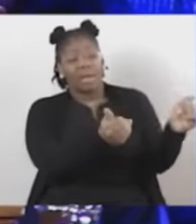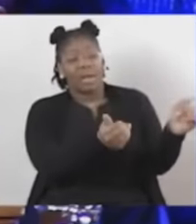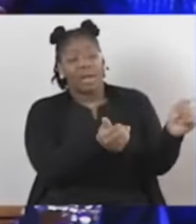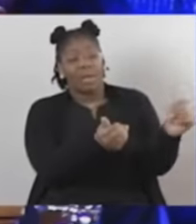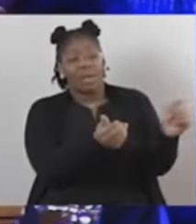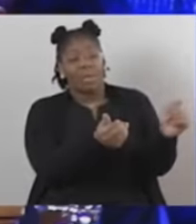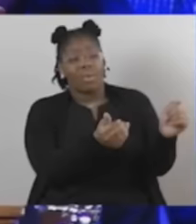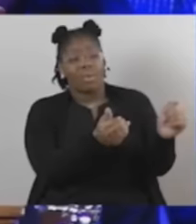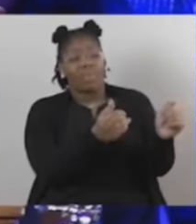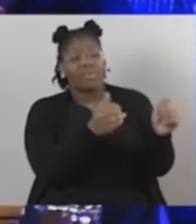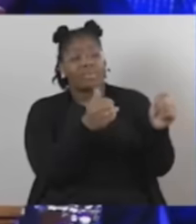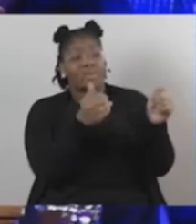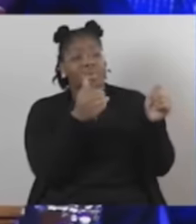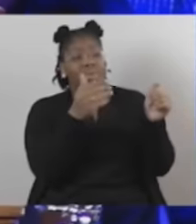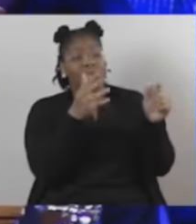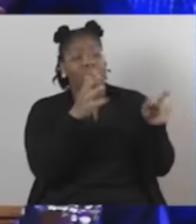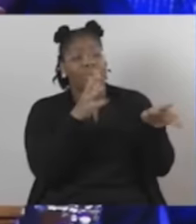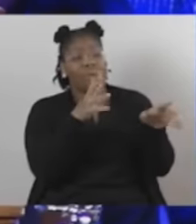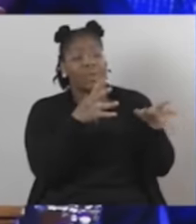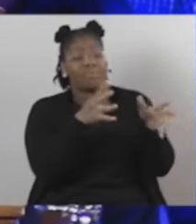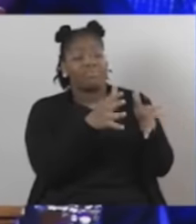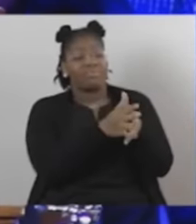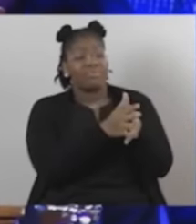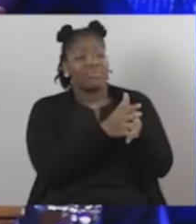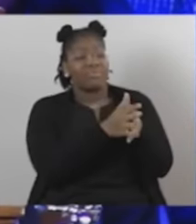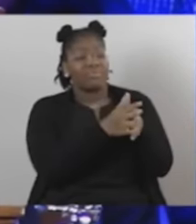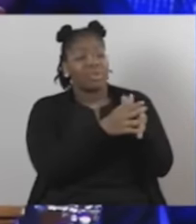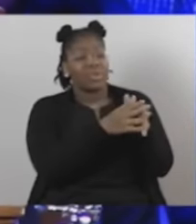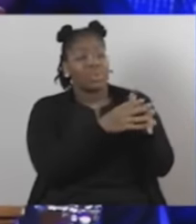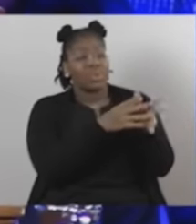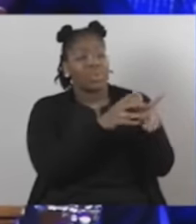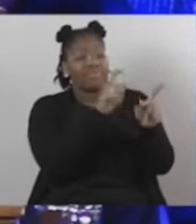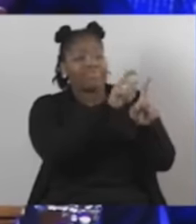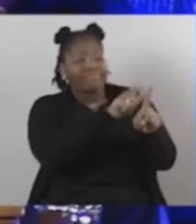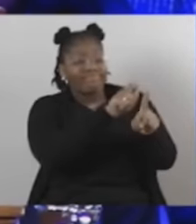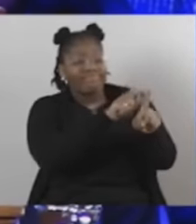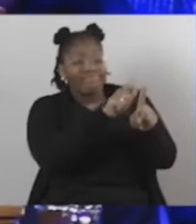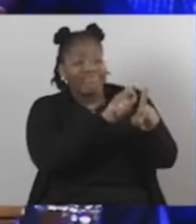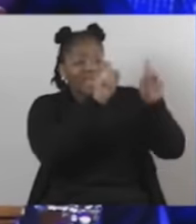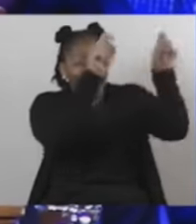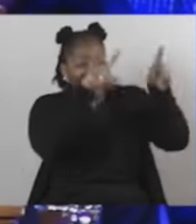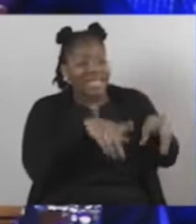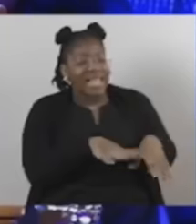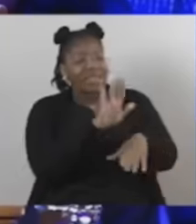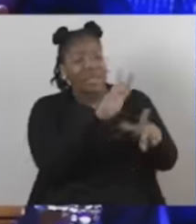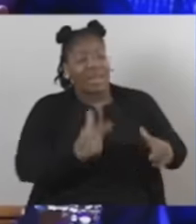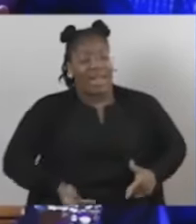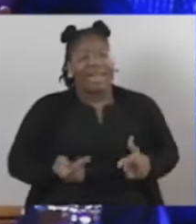He's asked me to let him pull on the loose thread that is hanging in your